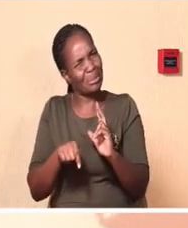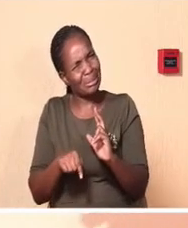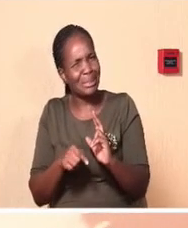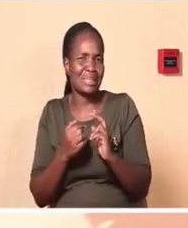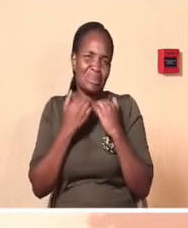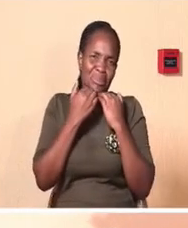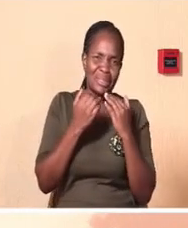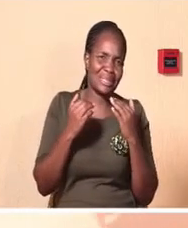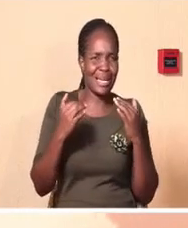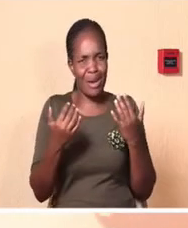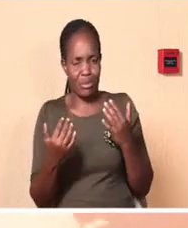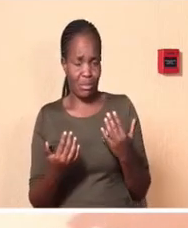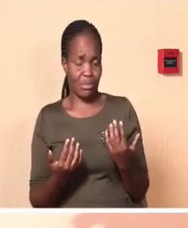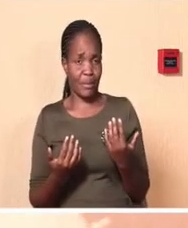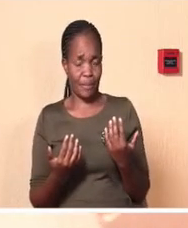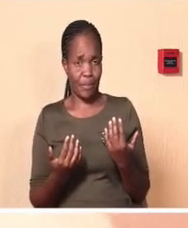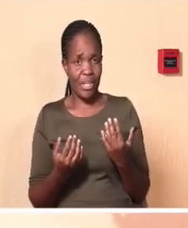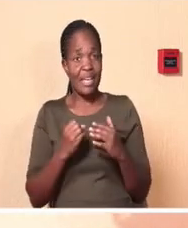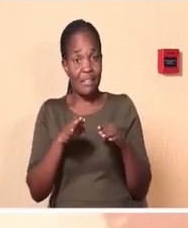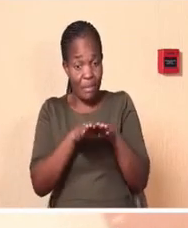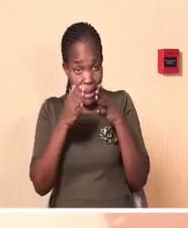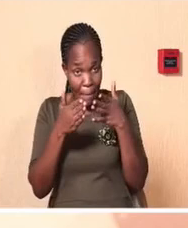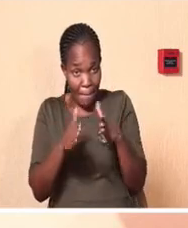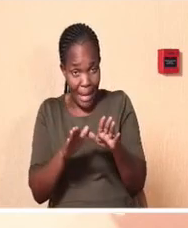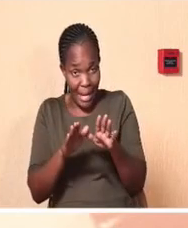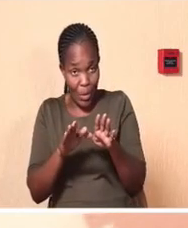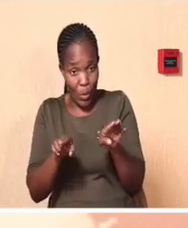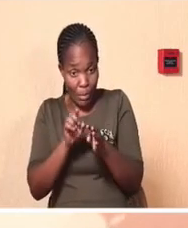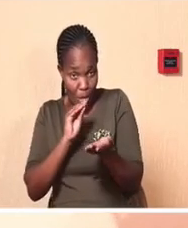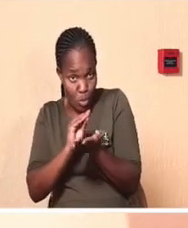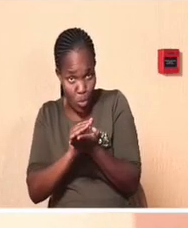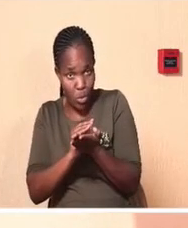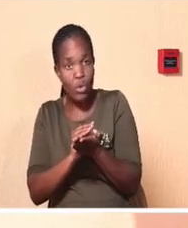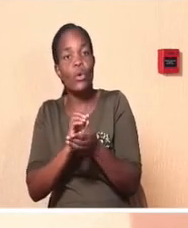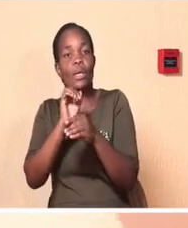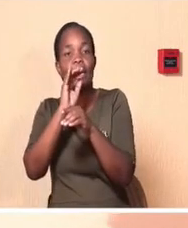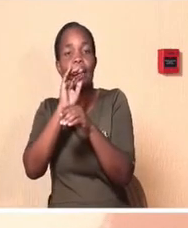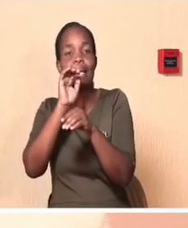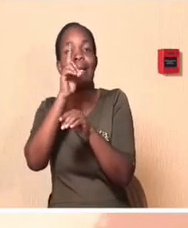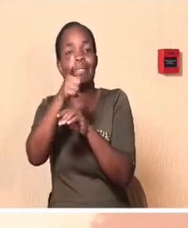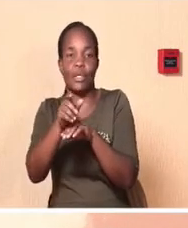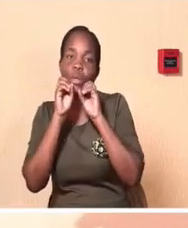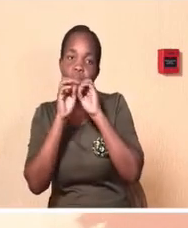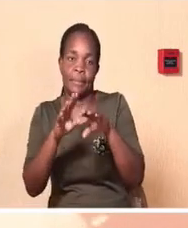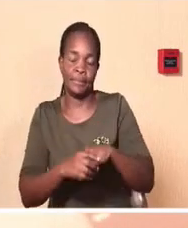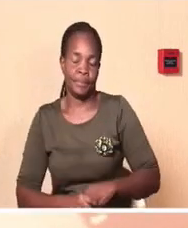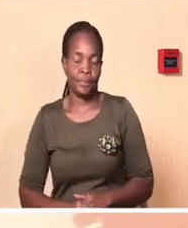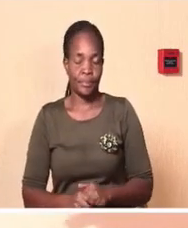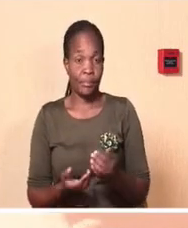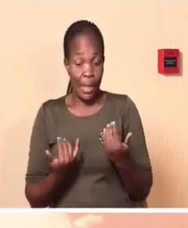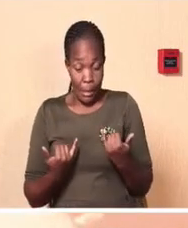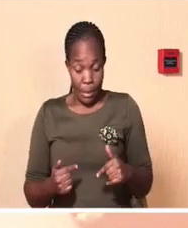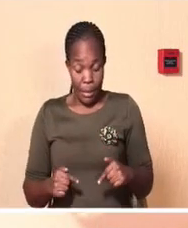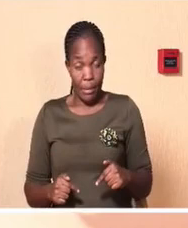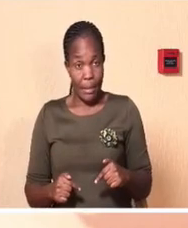we are able to do that, we will come out with specific recommendations. However, let me take